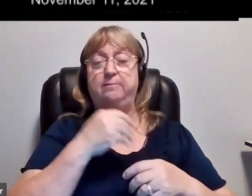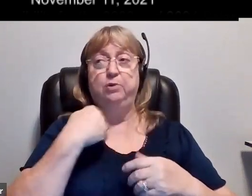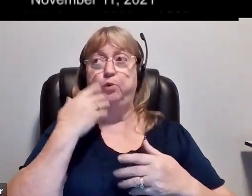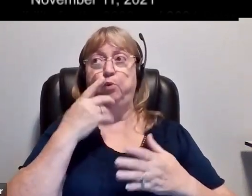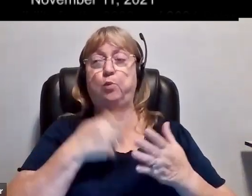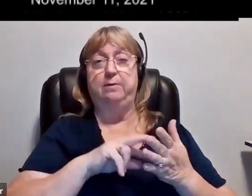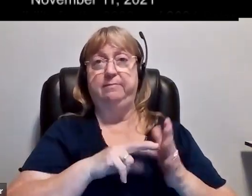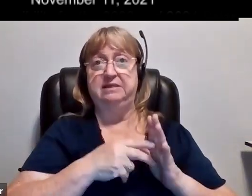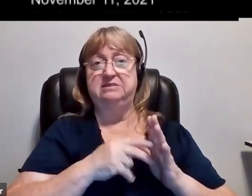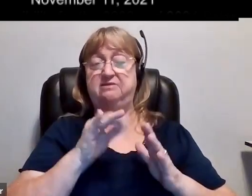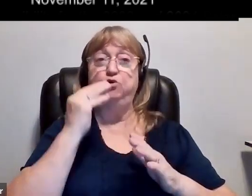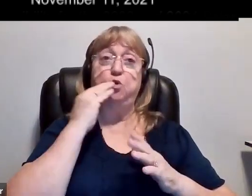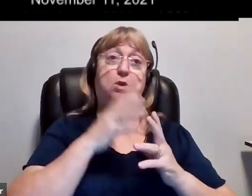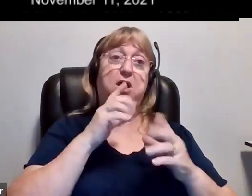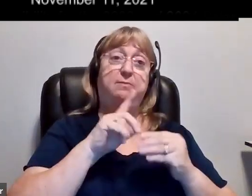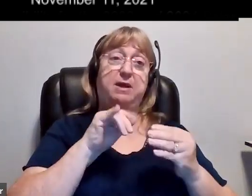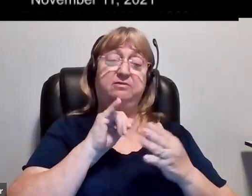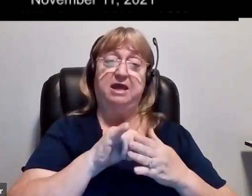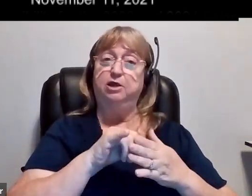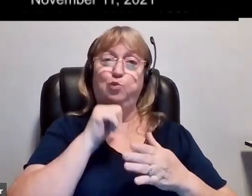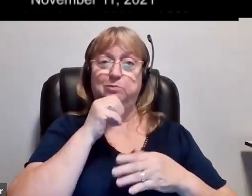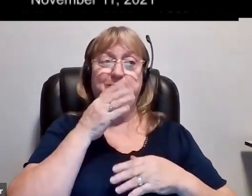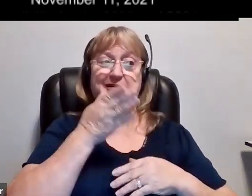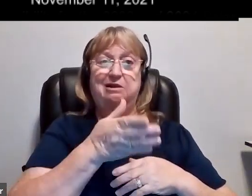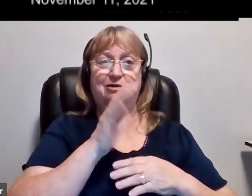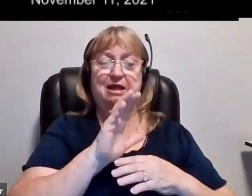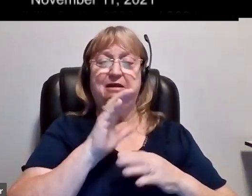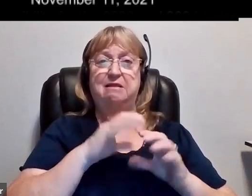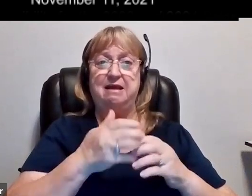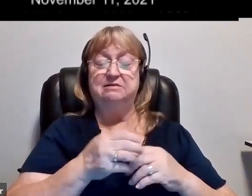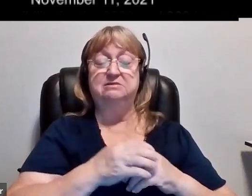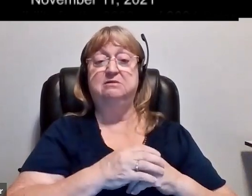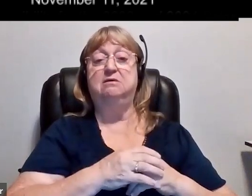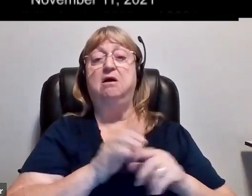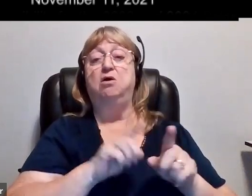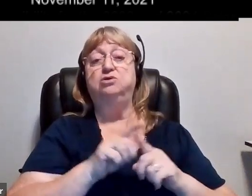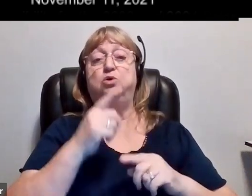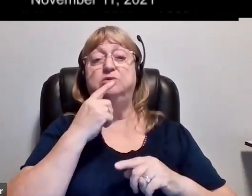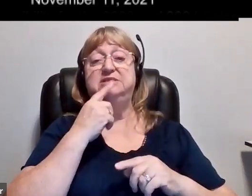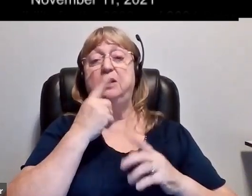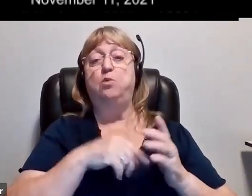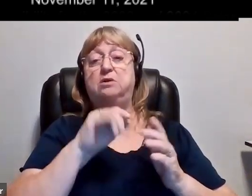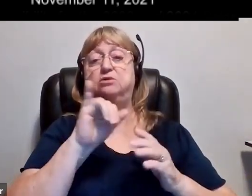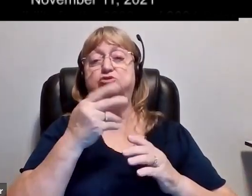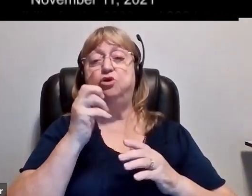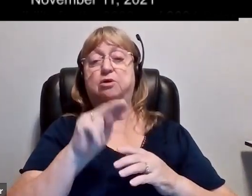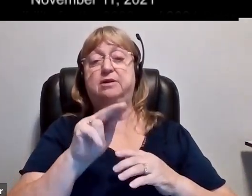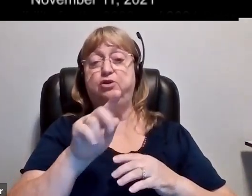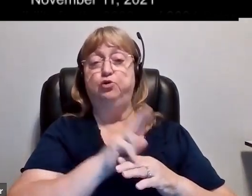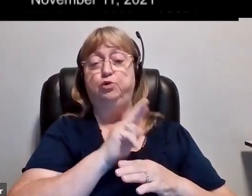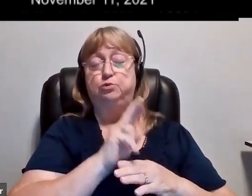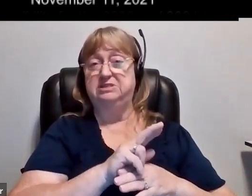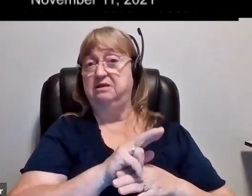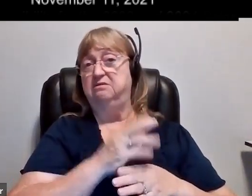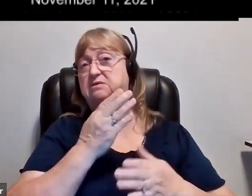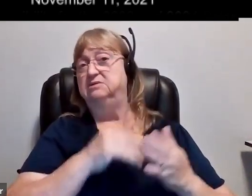knew a lot about that content, maybe you wouldn't be in that presentation or in that class. And then also to say what jargon you might be using, because somebody might be